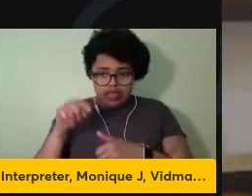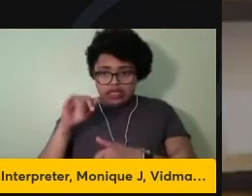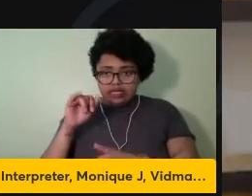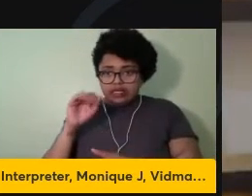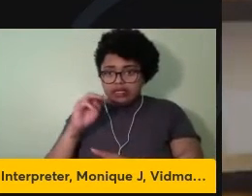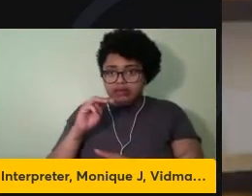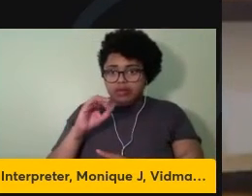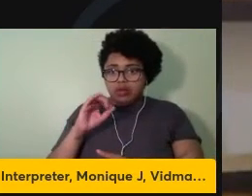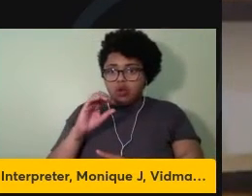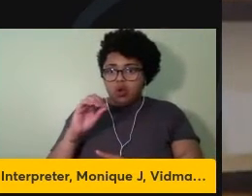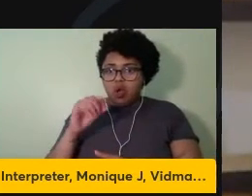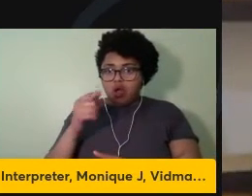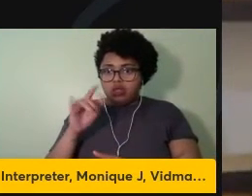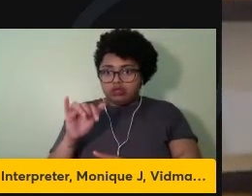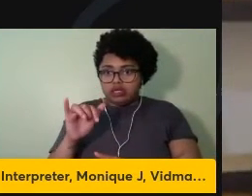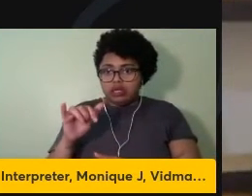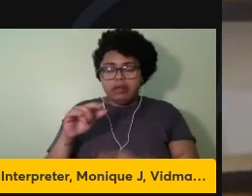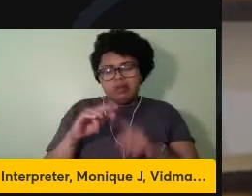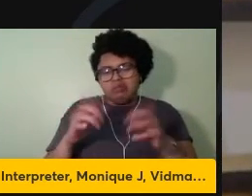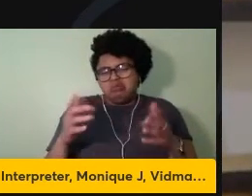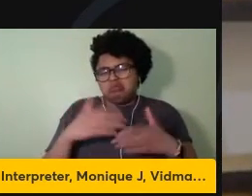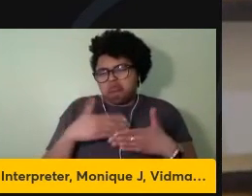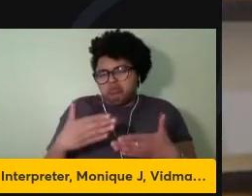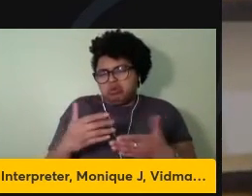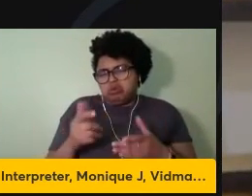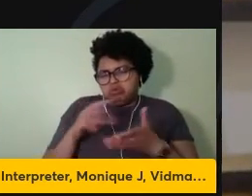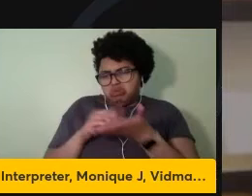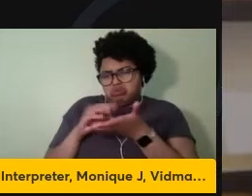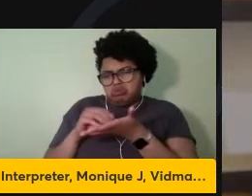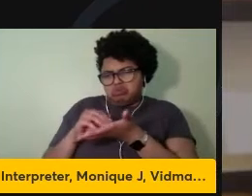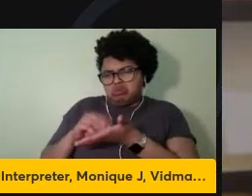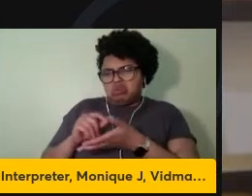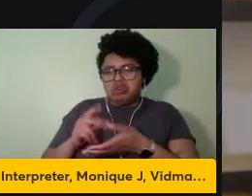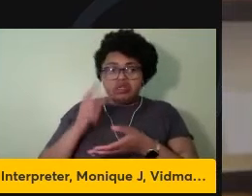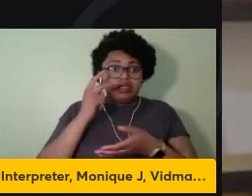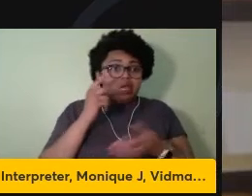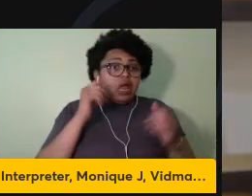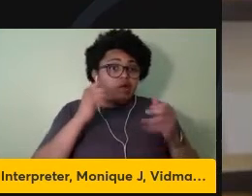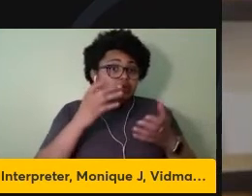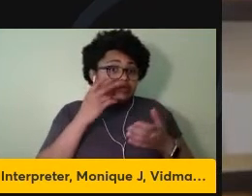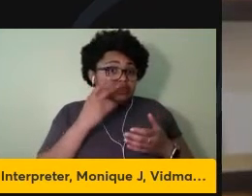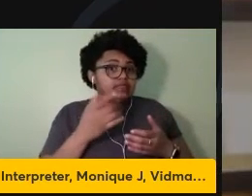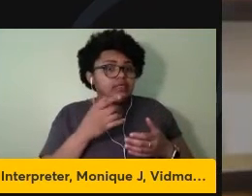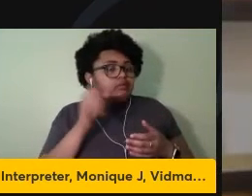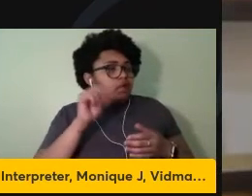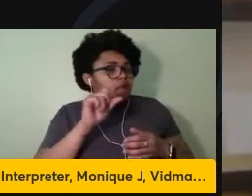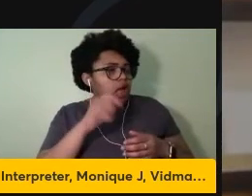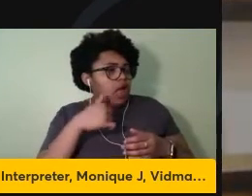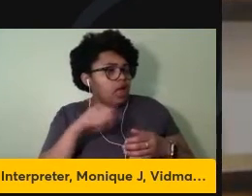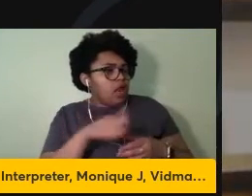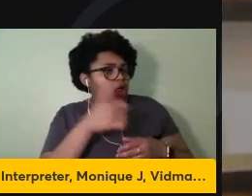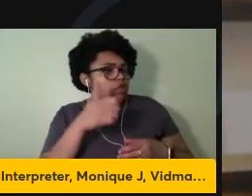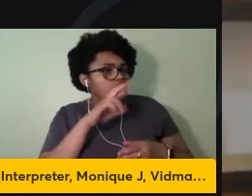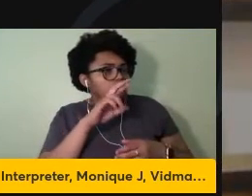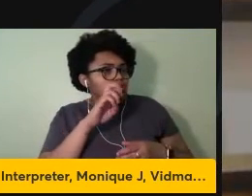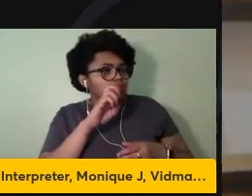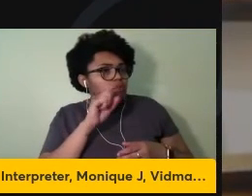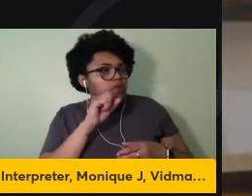rotations, and just to see what had the most resonance with me. And I ultimately chose Chihao's lab.